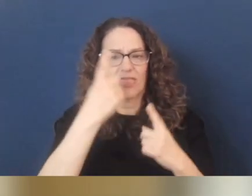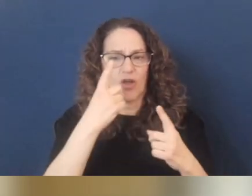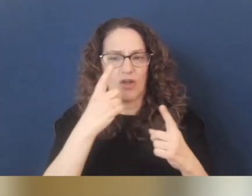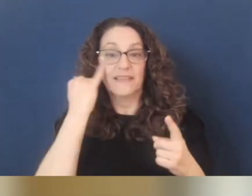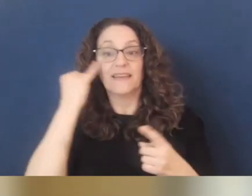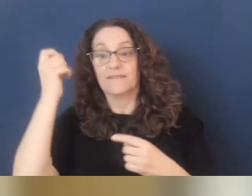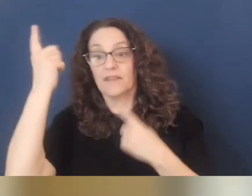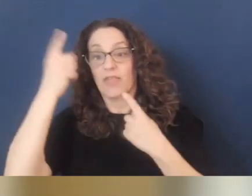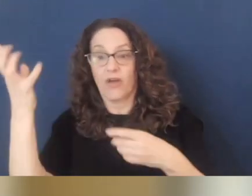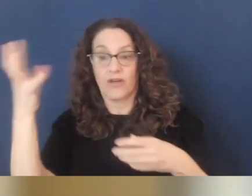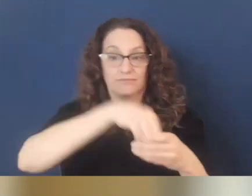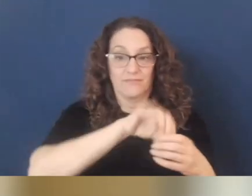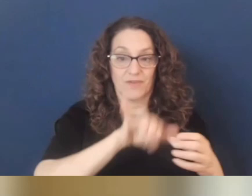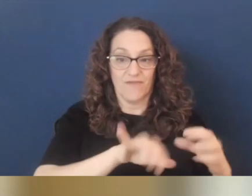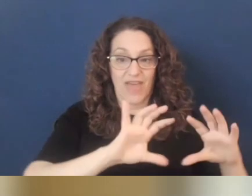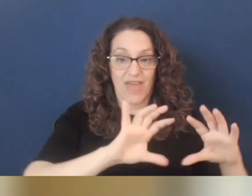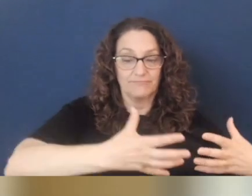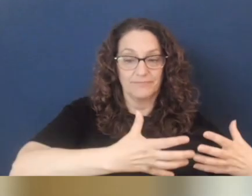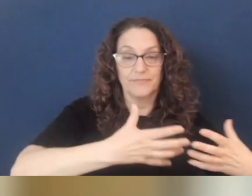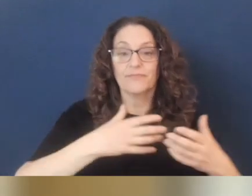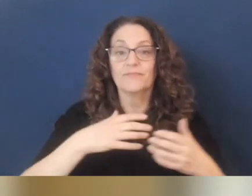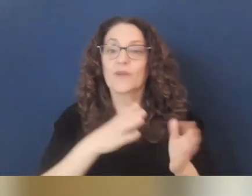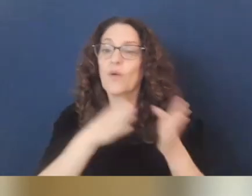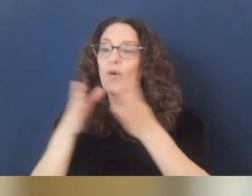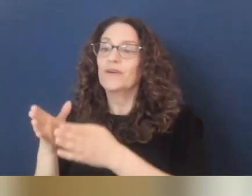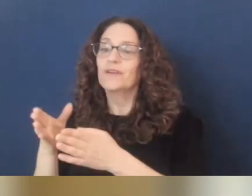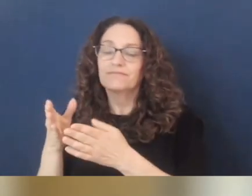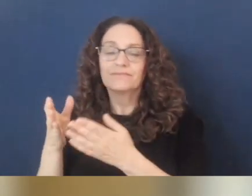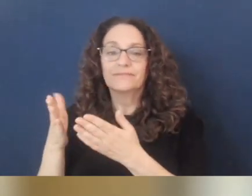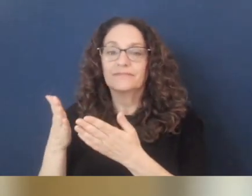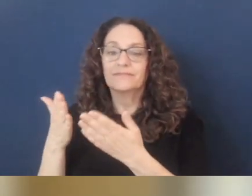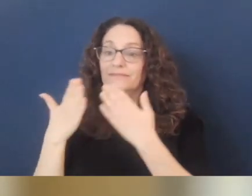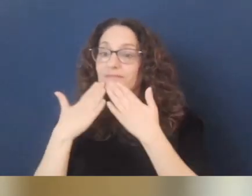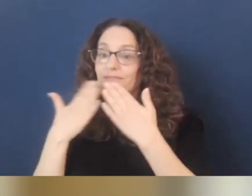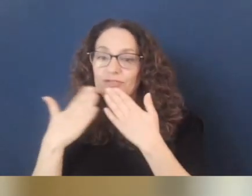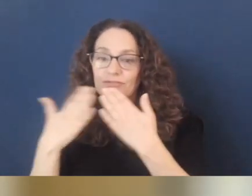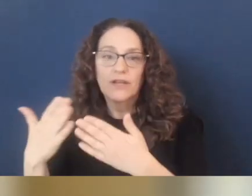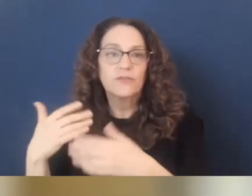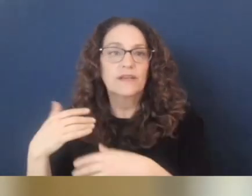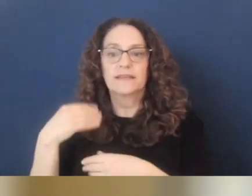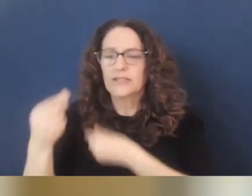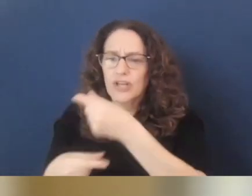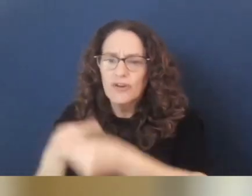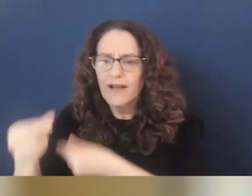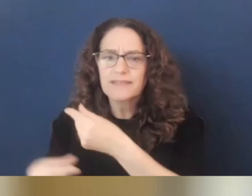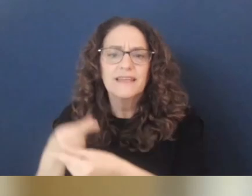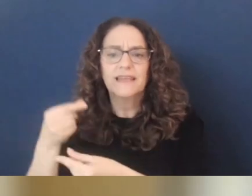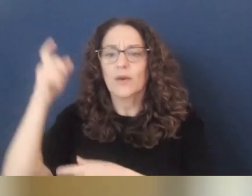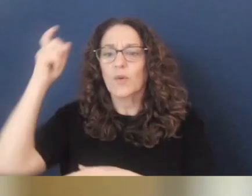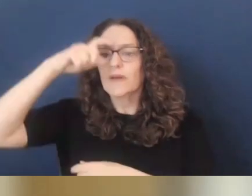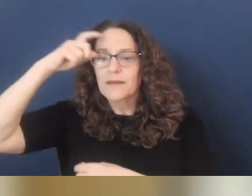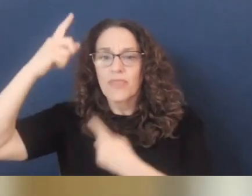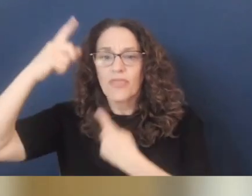Or if those thoughts are wholesome, thoughts of kindness and generosity, thoughts of compassion or wisdom, or